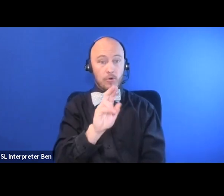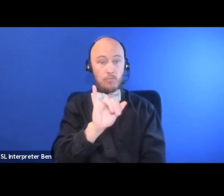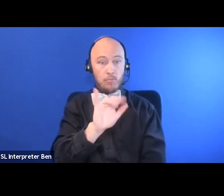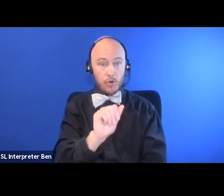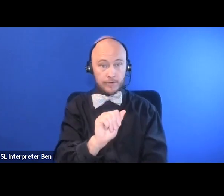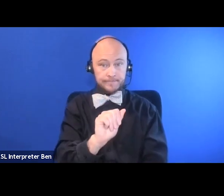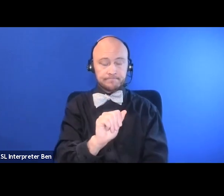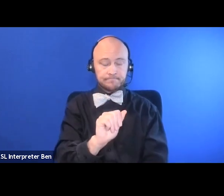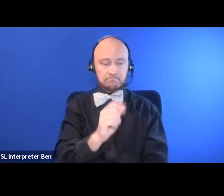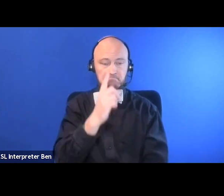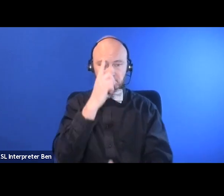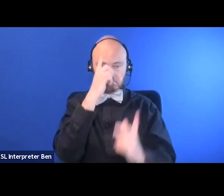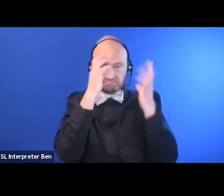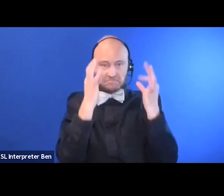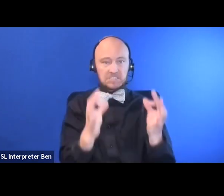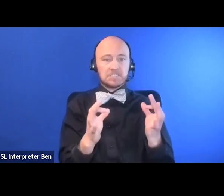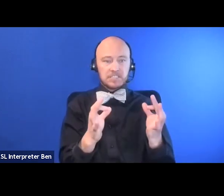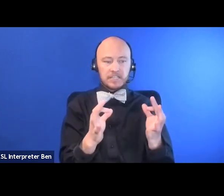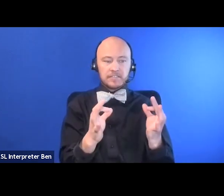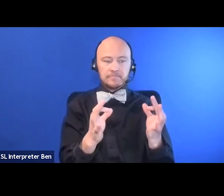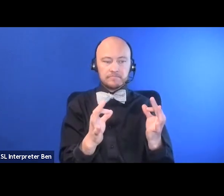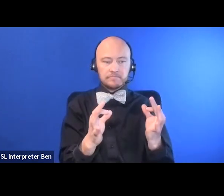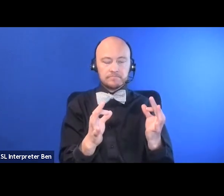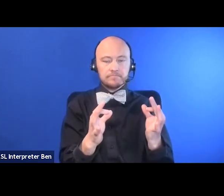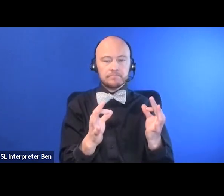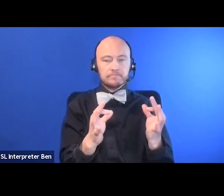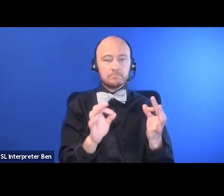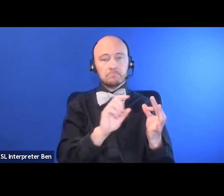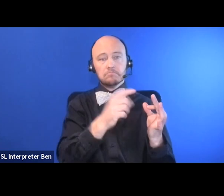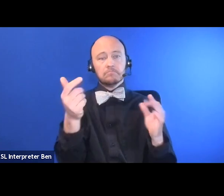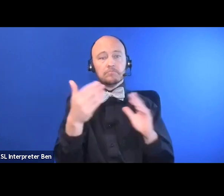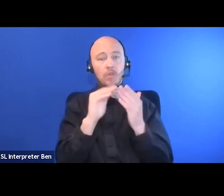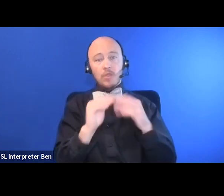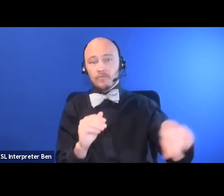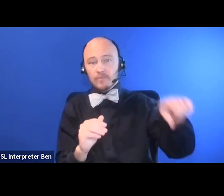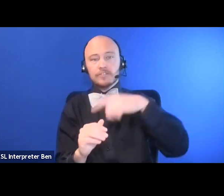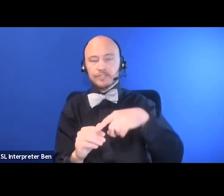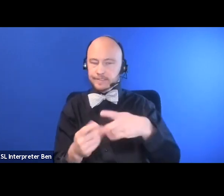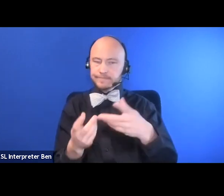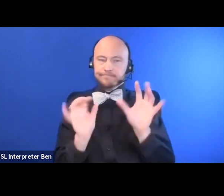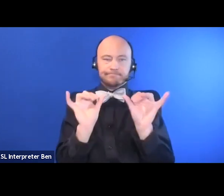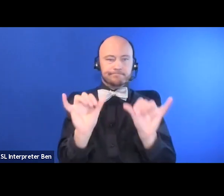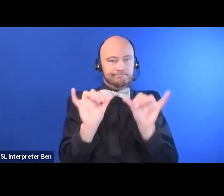up their minds, the other villages followed,